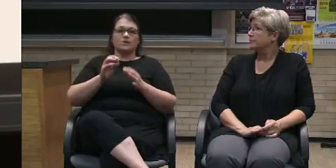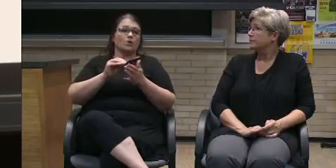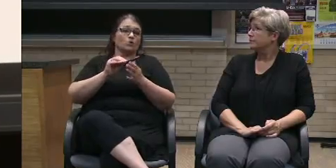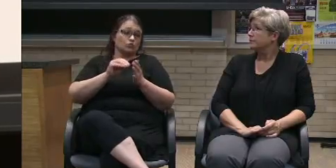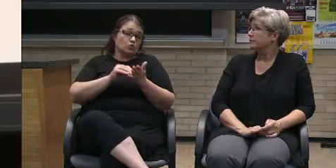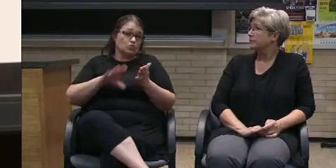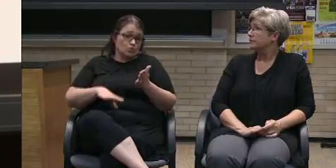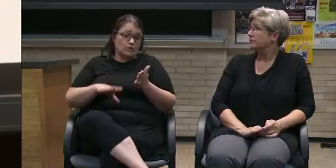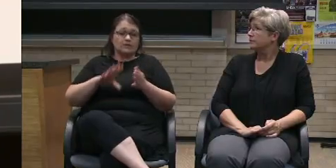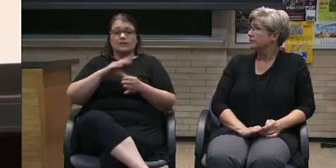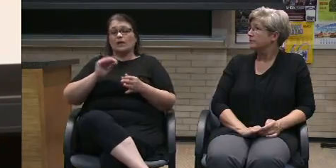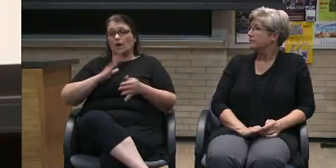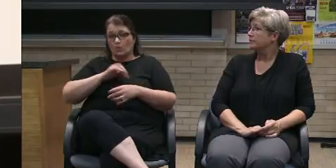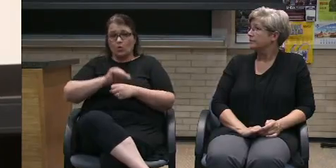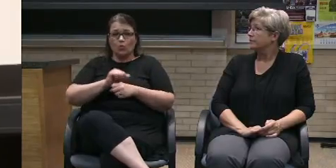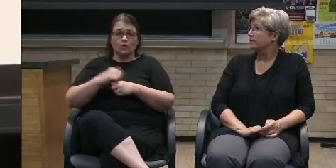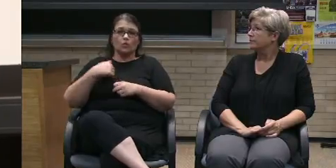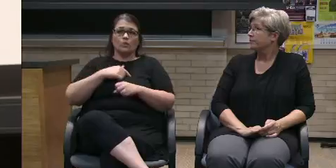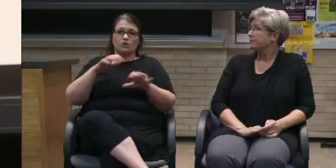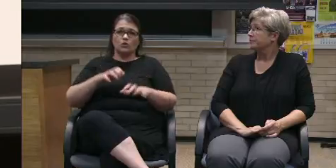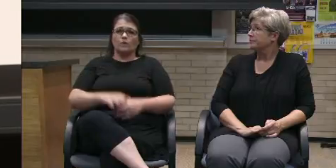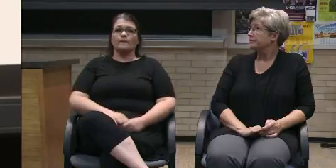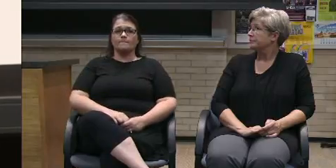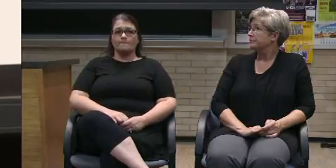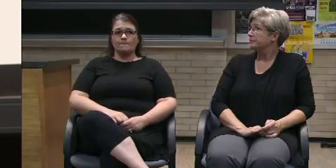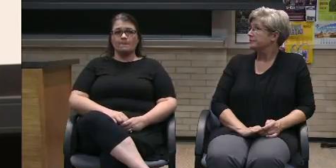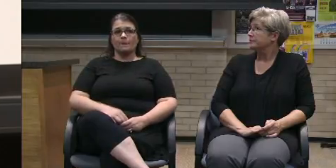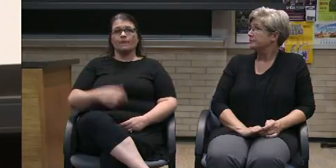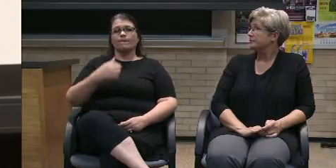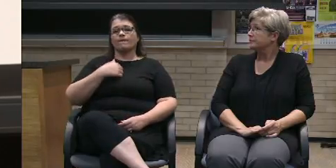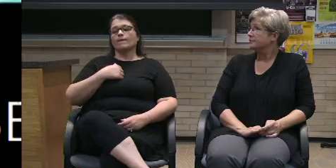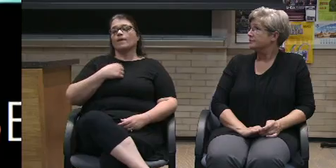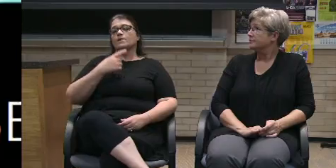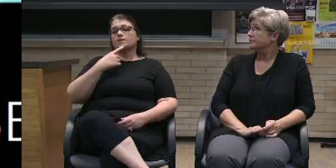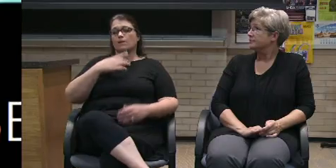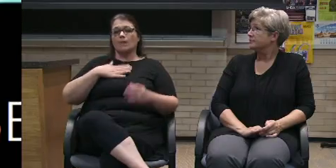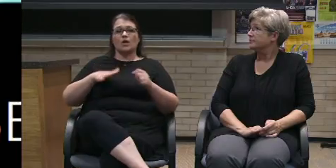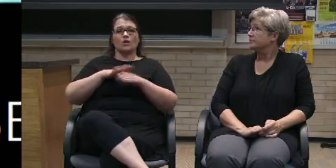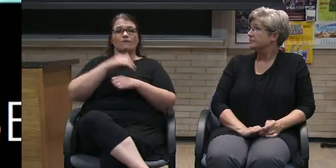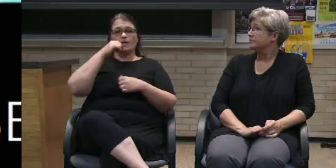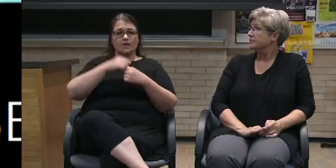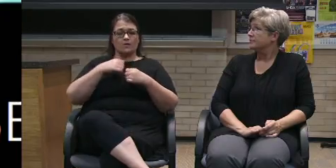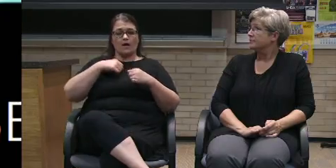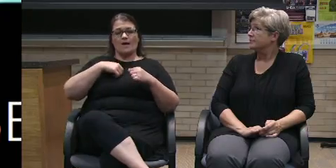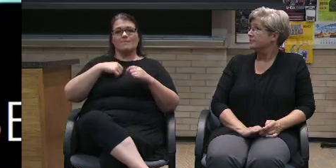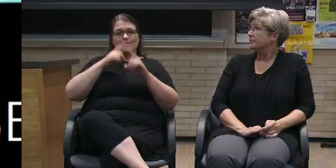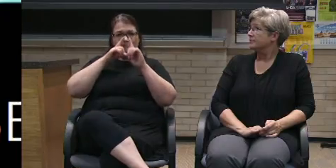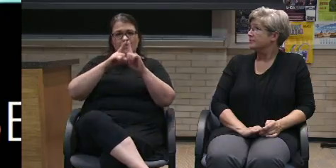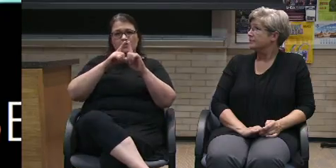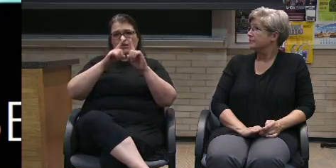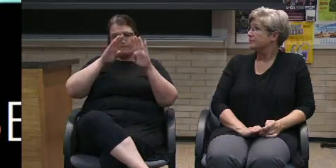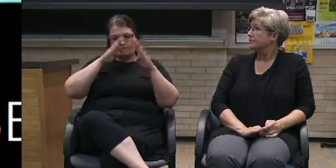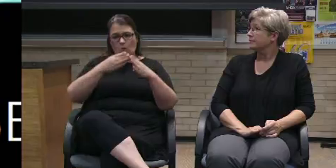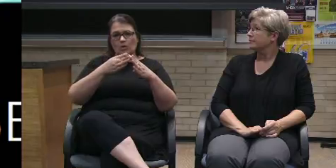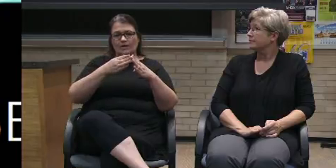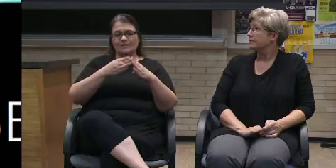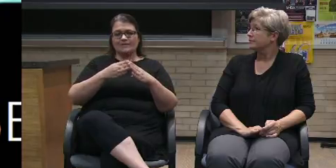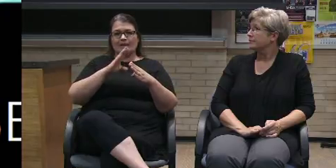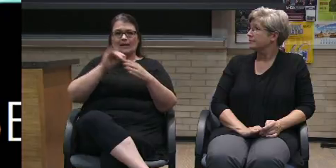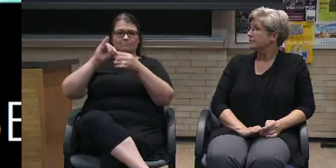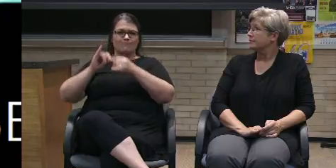body and the work that we have to do. I've said in my cover letter, it says I am mission-focused and metric-driven. I'm